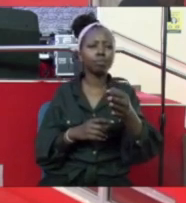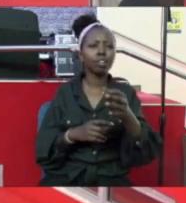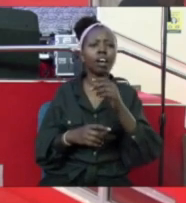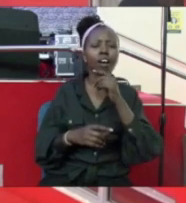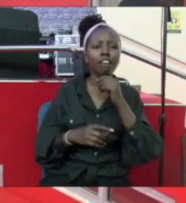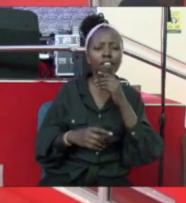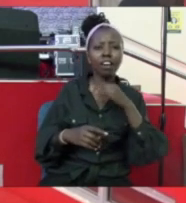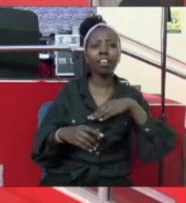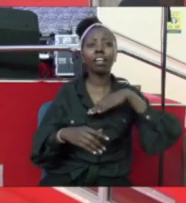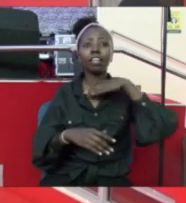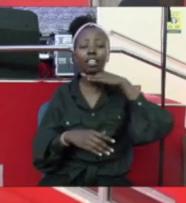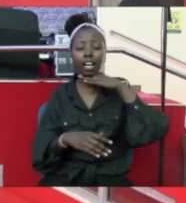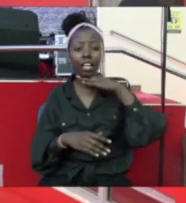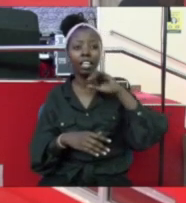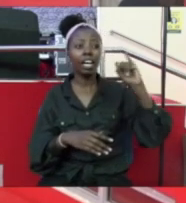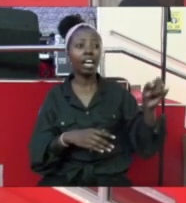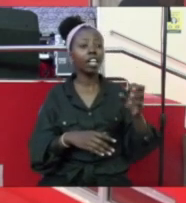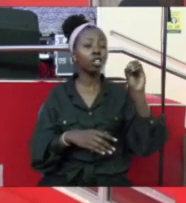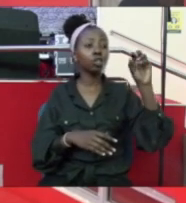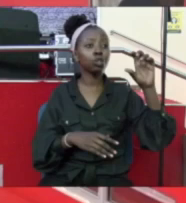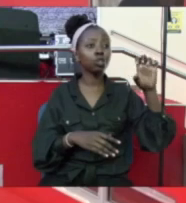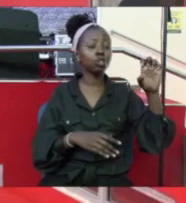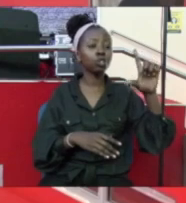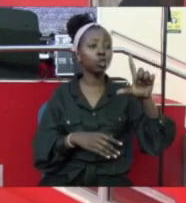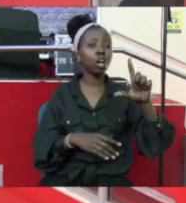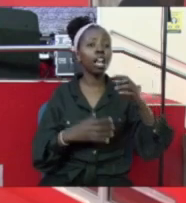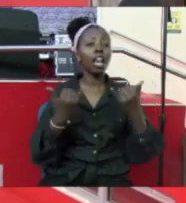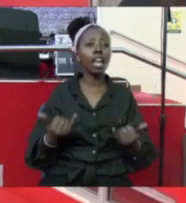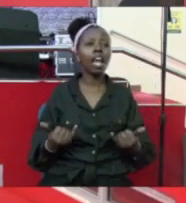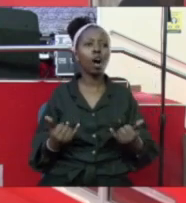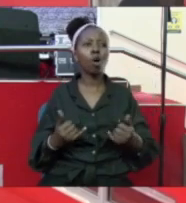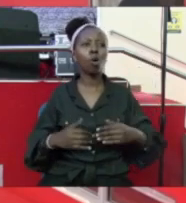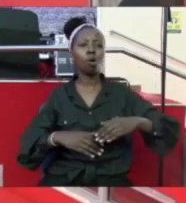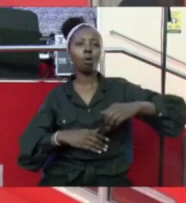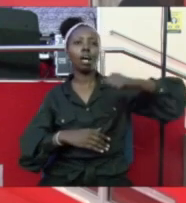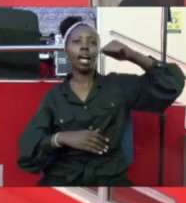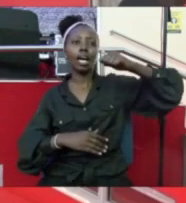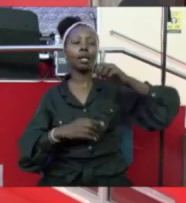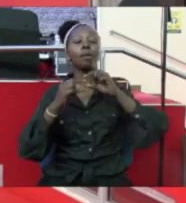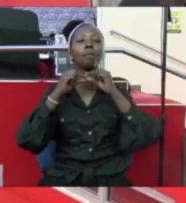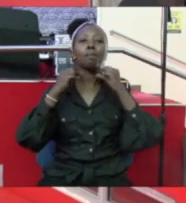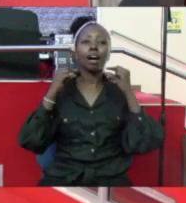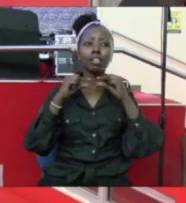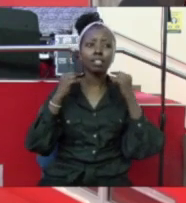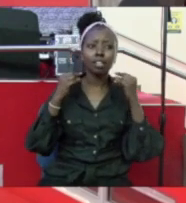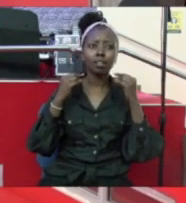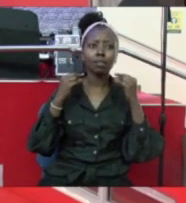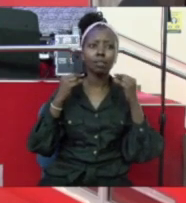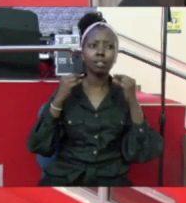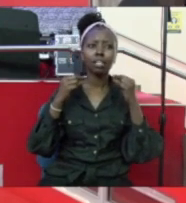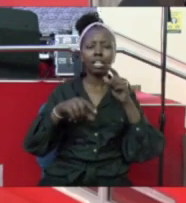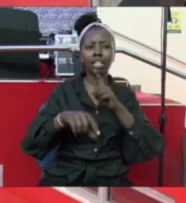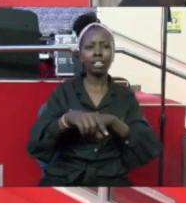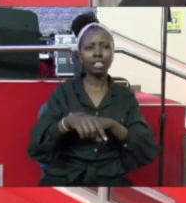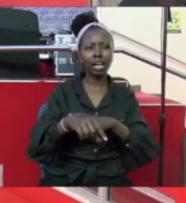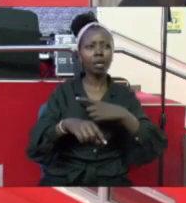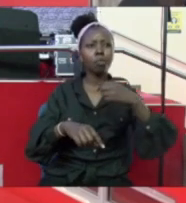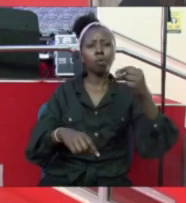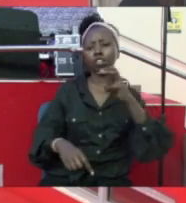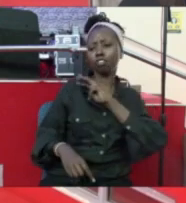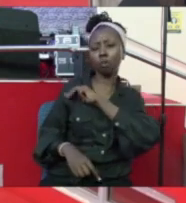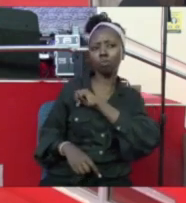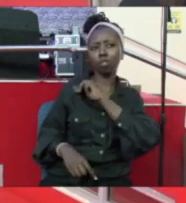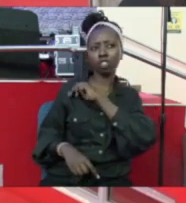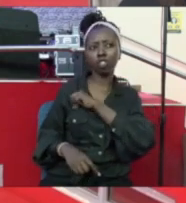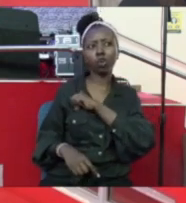died and Joel Austin now became the senior pastor. Baba akafa na huyu Joel Austin akawa ndiye mchungaji mkuu. And this time they went for a mission in India. Na